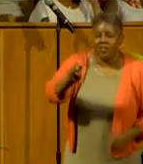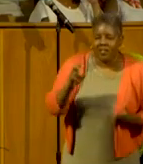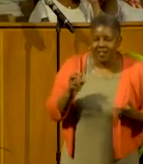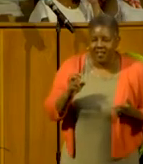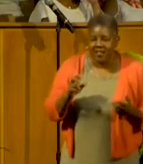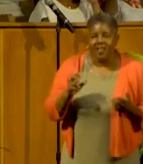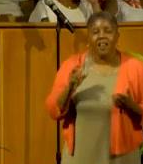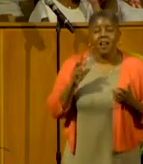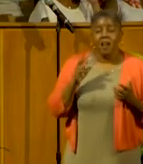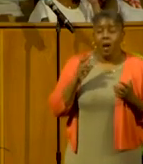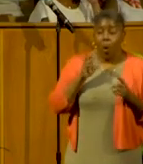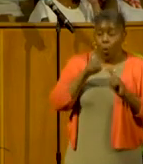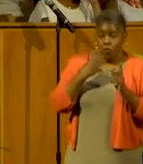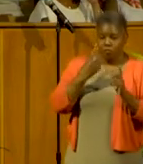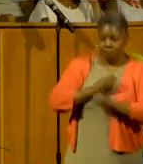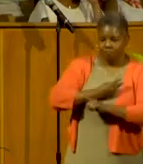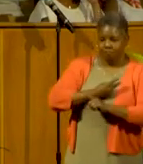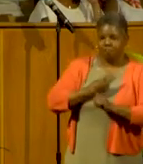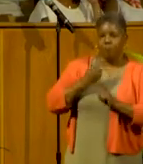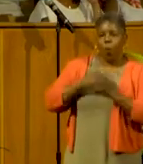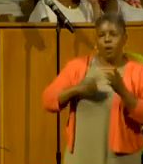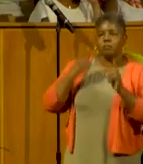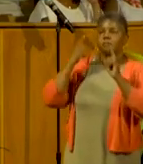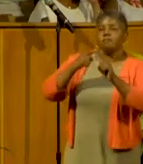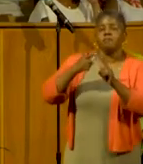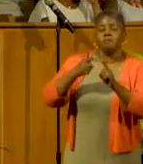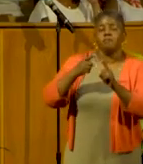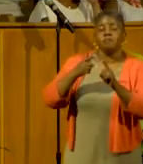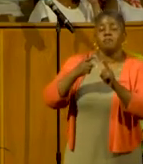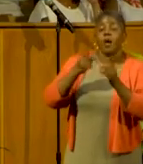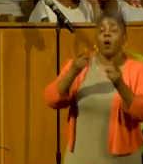see, the faster you find your calling, the faster you find your wellness.